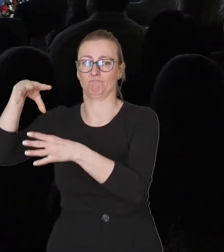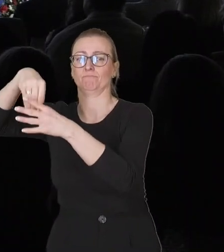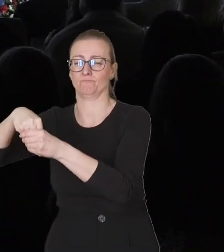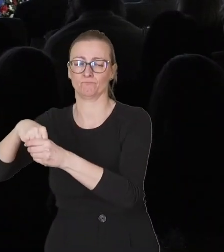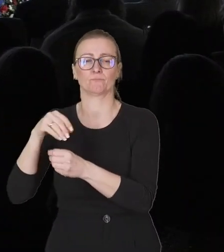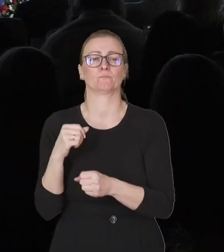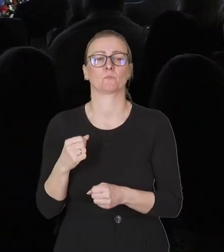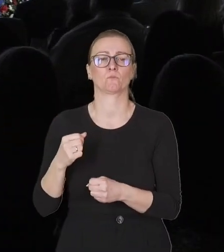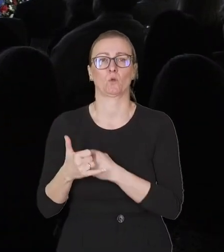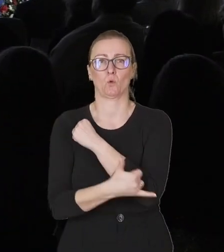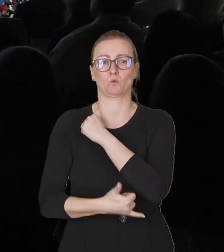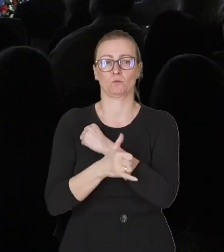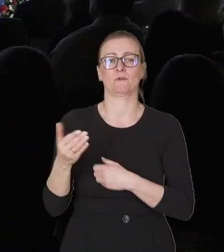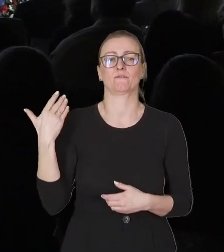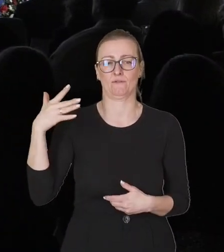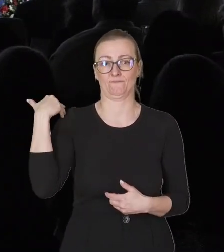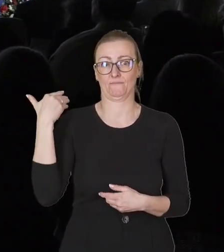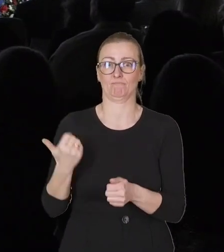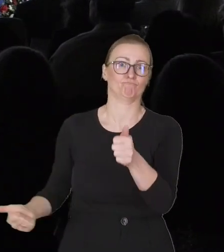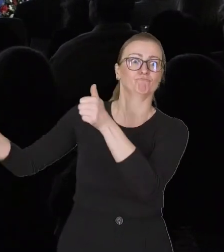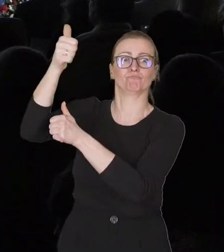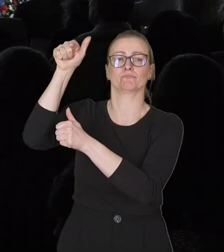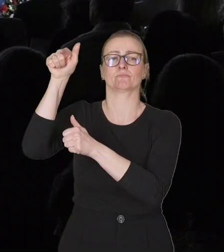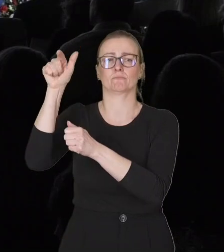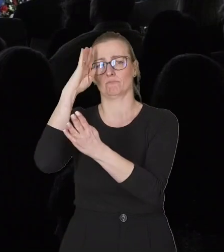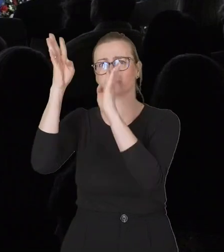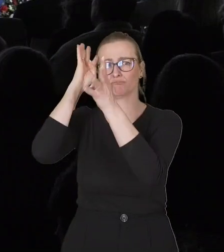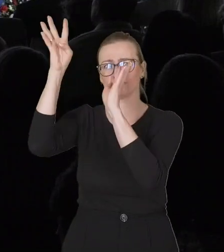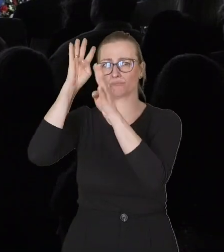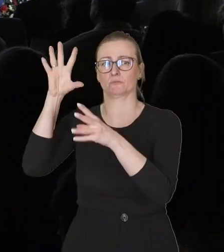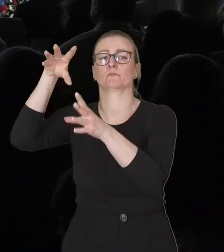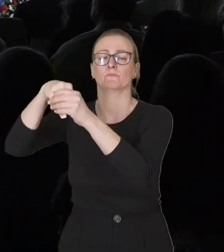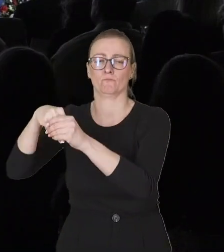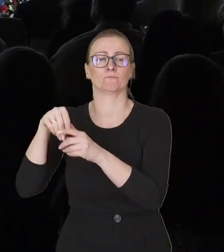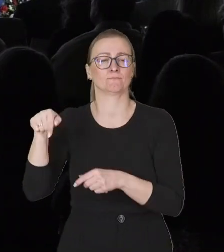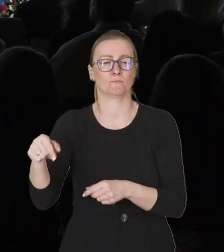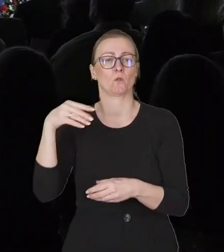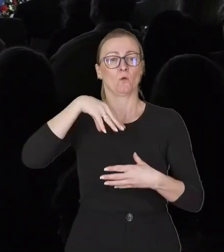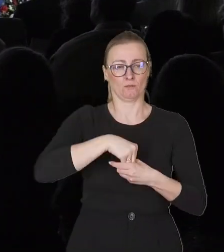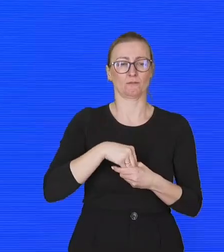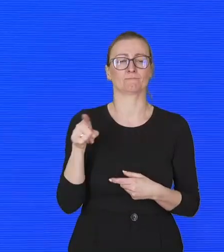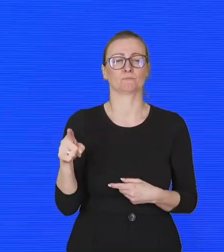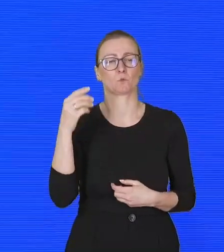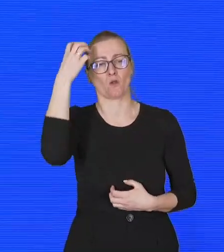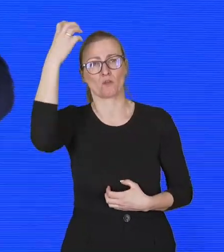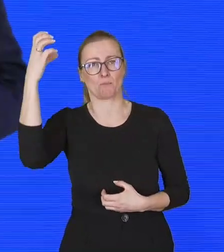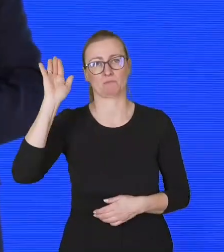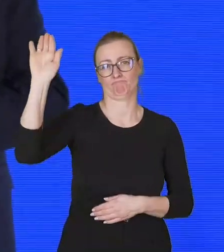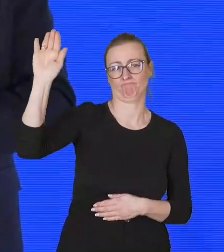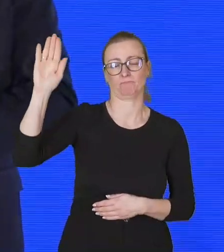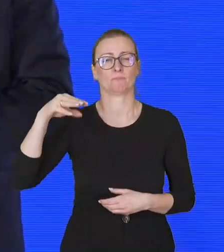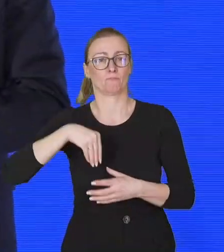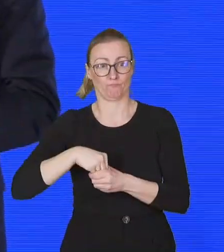several strategy departments in the Ministry of Economy and Ministry of Science and Higher Education. It took me